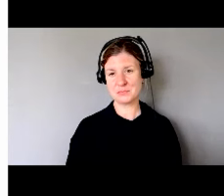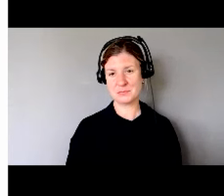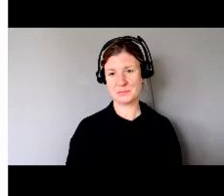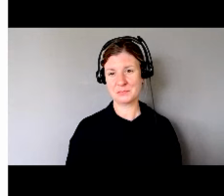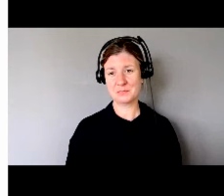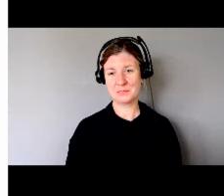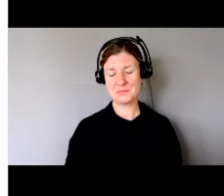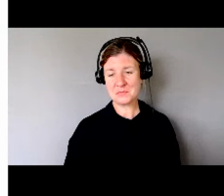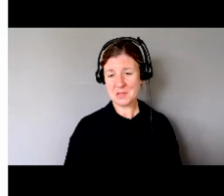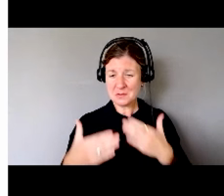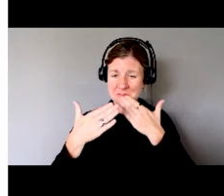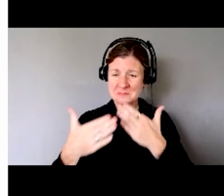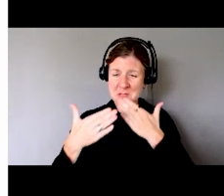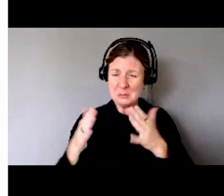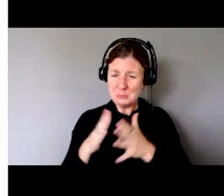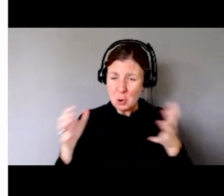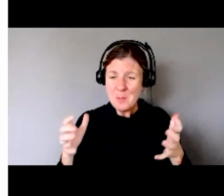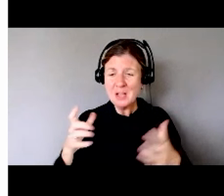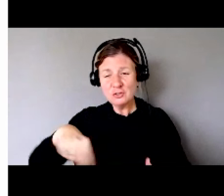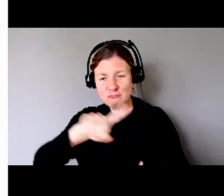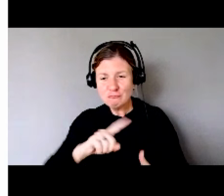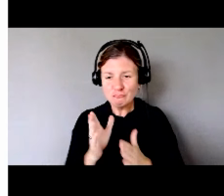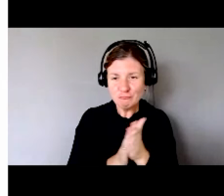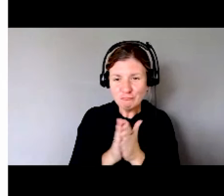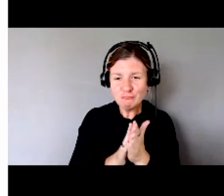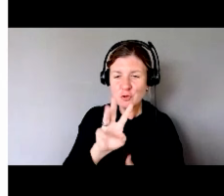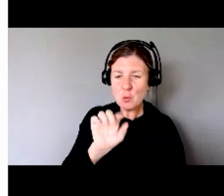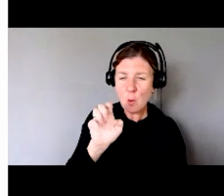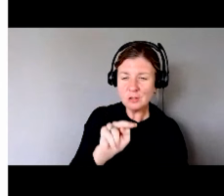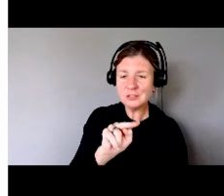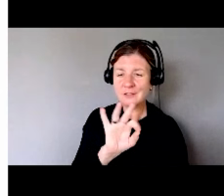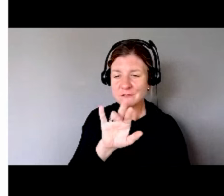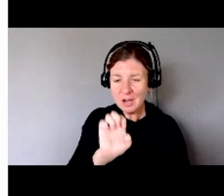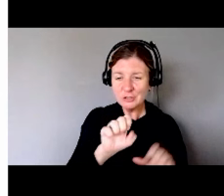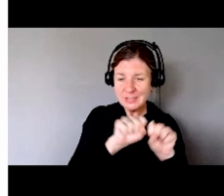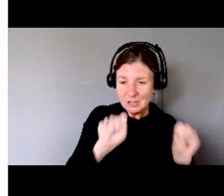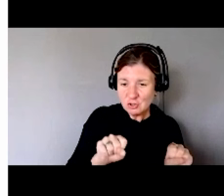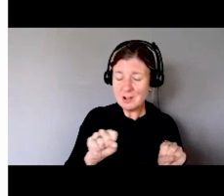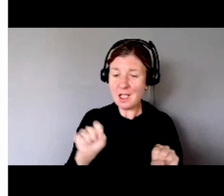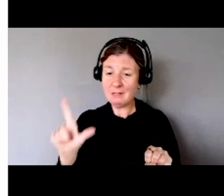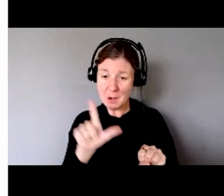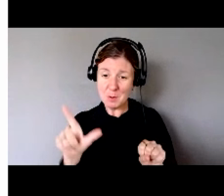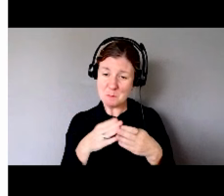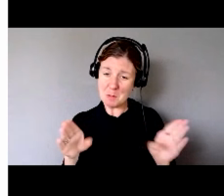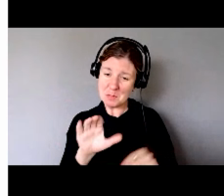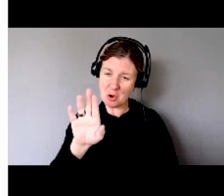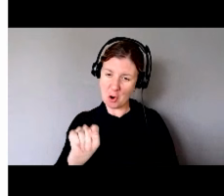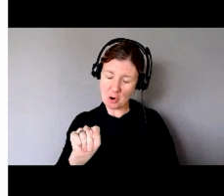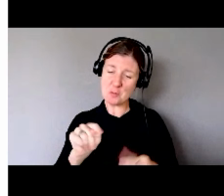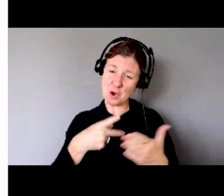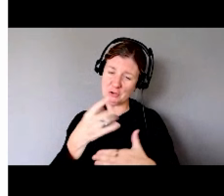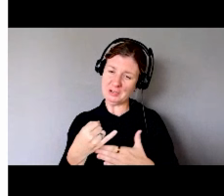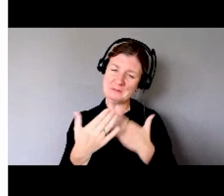Thank you so much for your interest in the Walden Fire Station and Library Public Art Project.